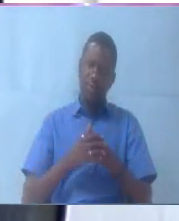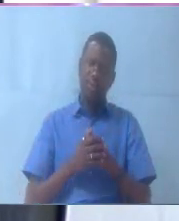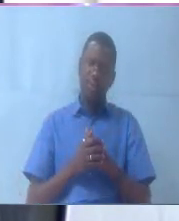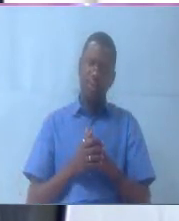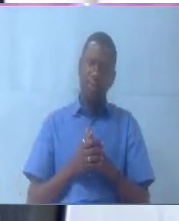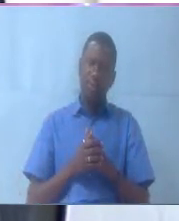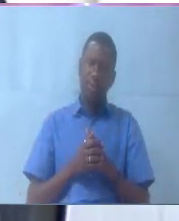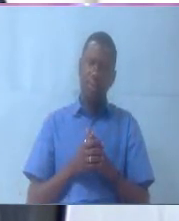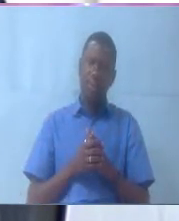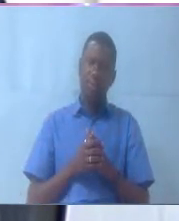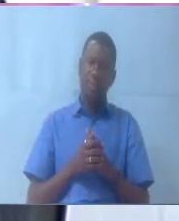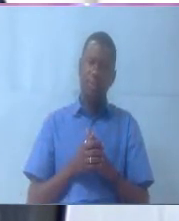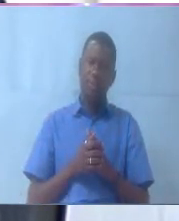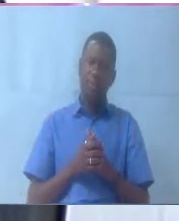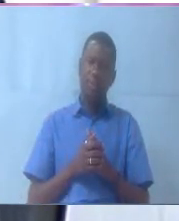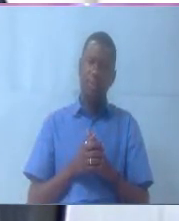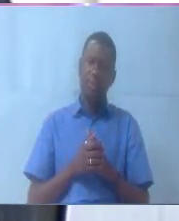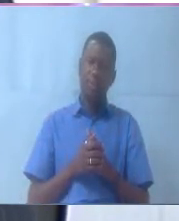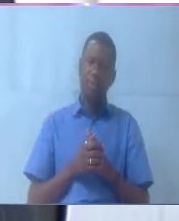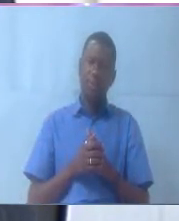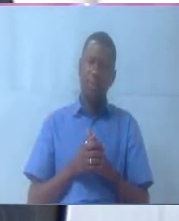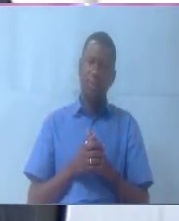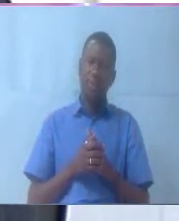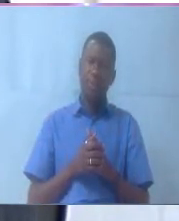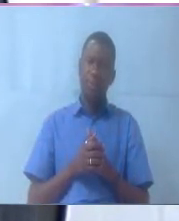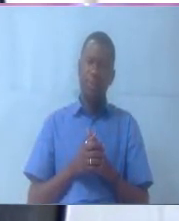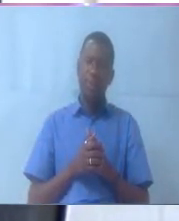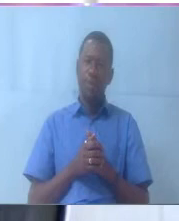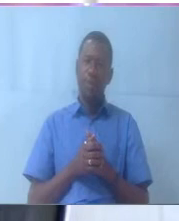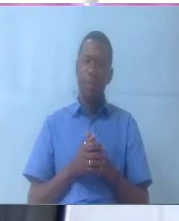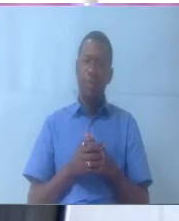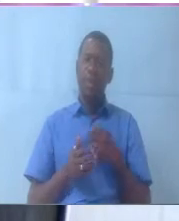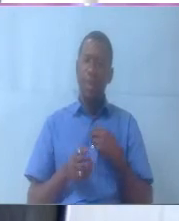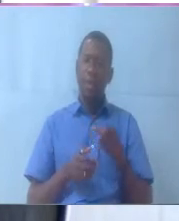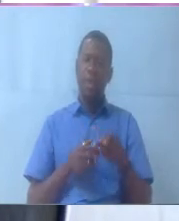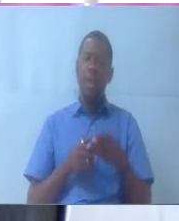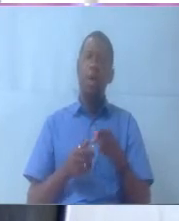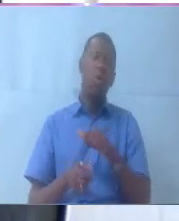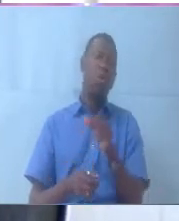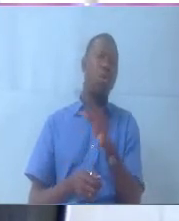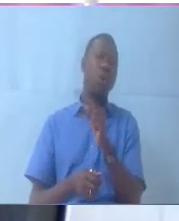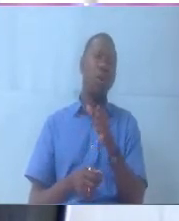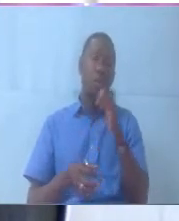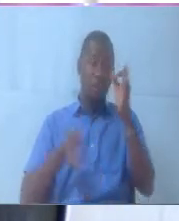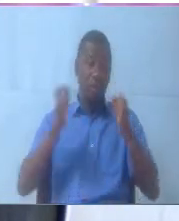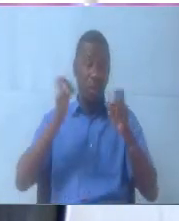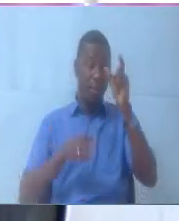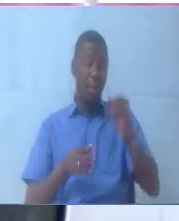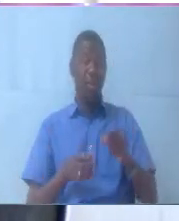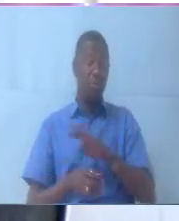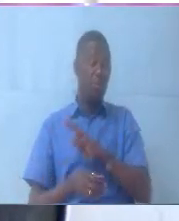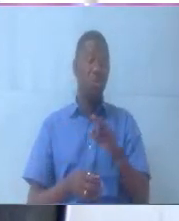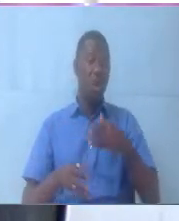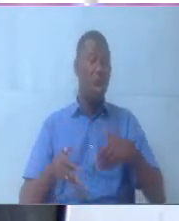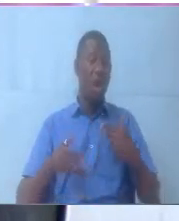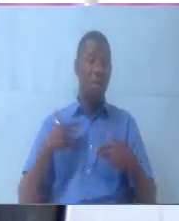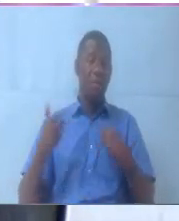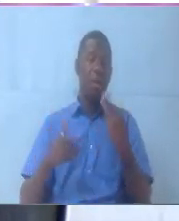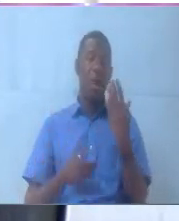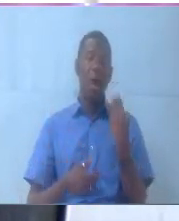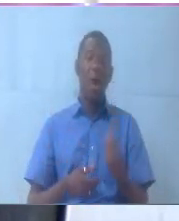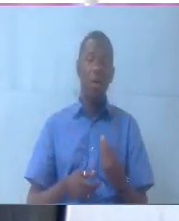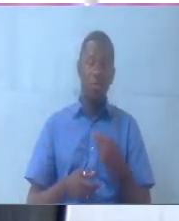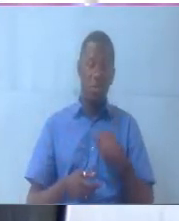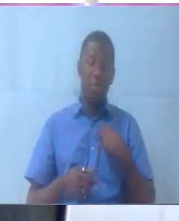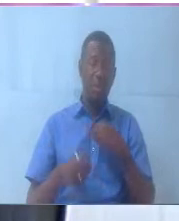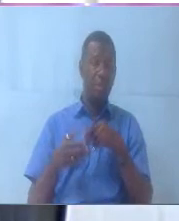The prosecutors in the case were not happy that I am handling that case. Kitindir lalu men be kito nyin kunna woluman sewo de kafo kito nyin tele